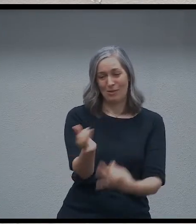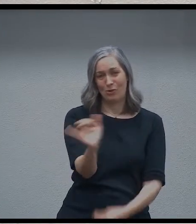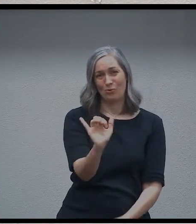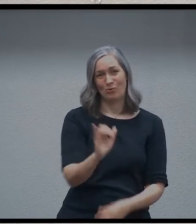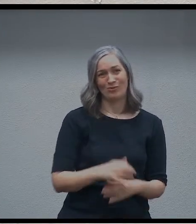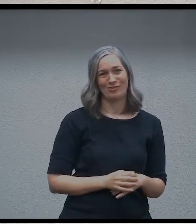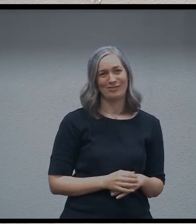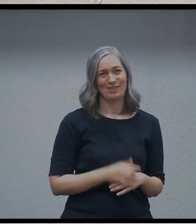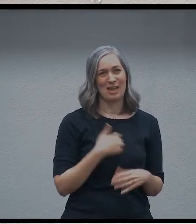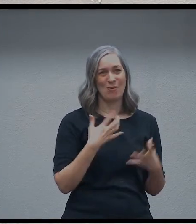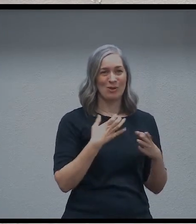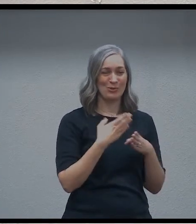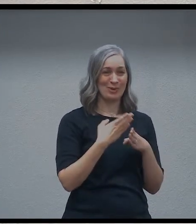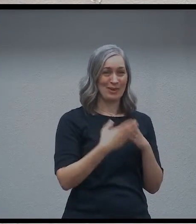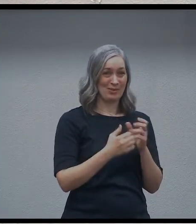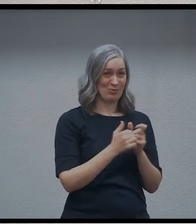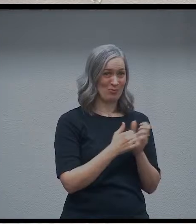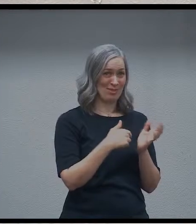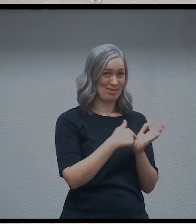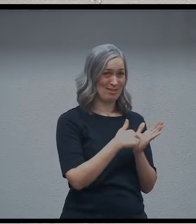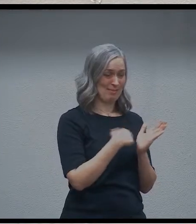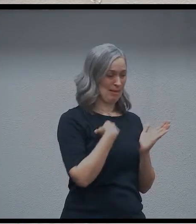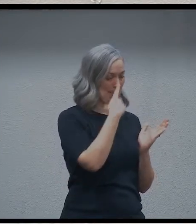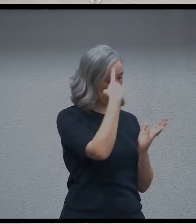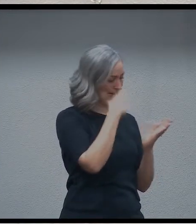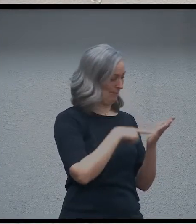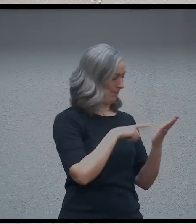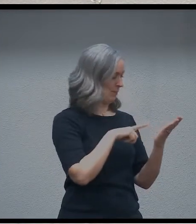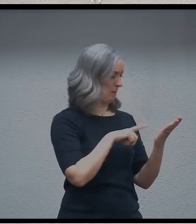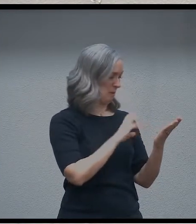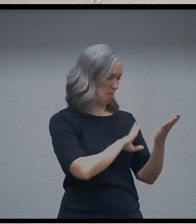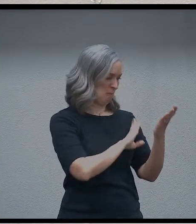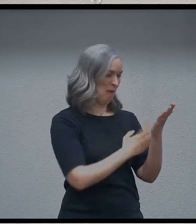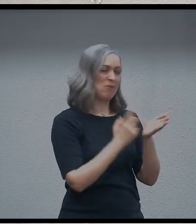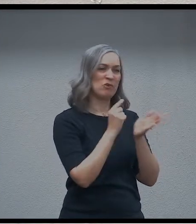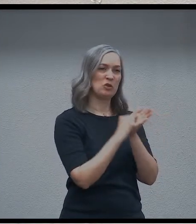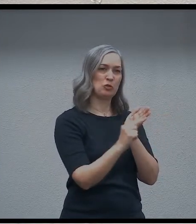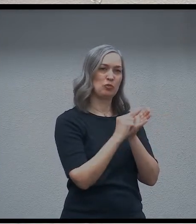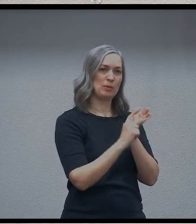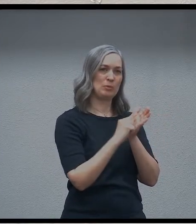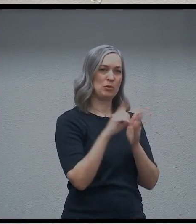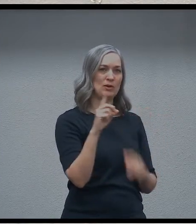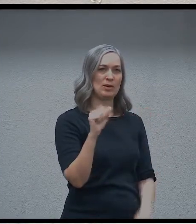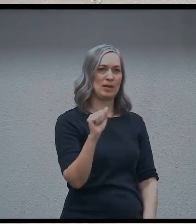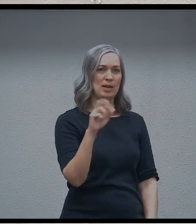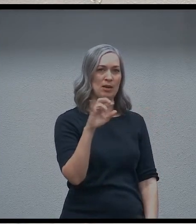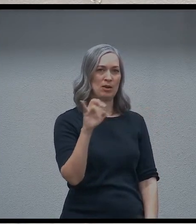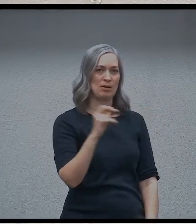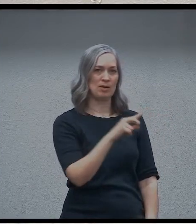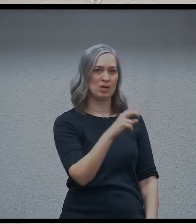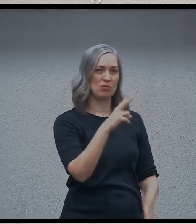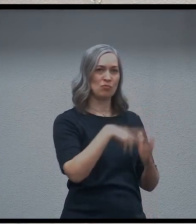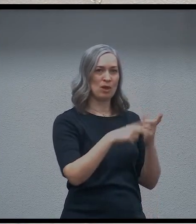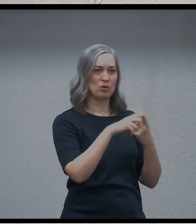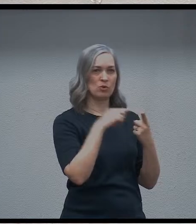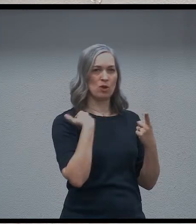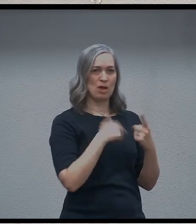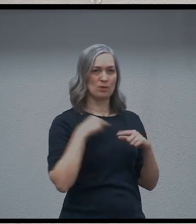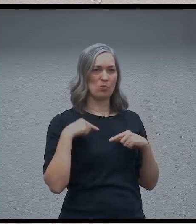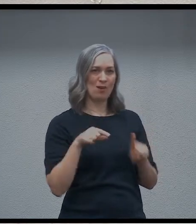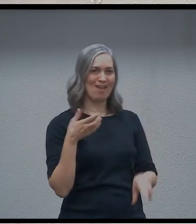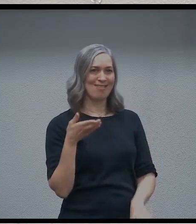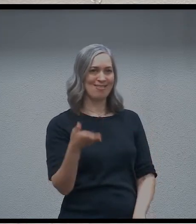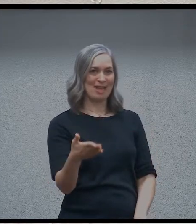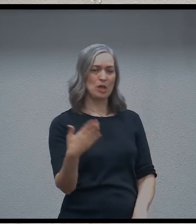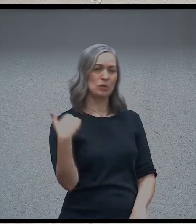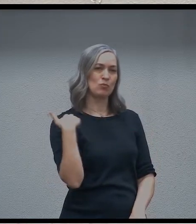I want to kind of end with this because I think this is powerful. Darren read this scripture to us while we were there, and it was just a reminder